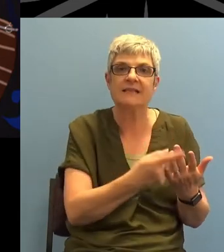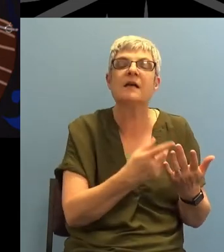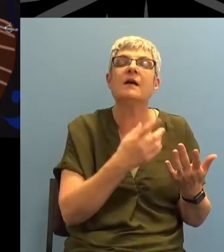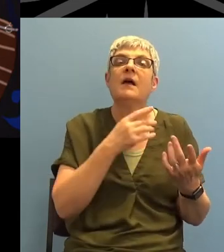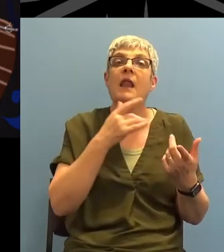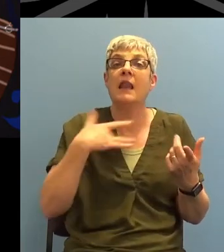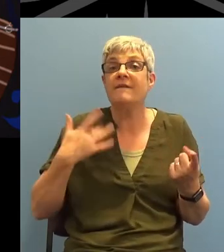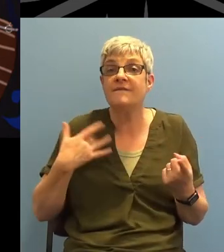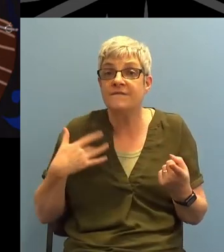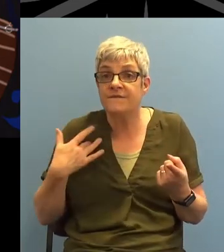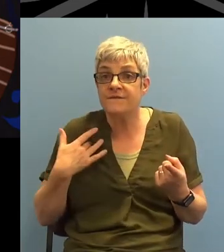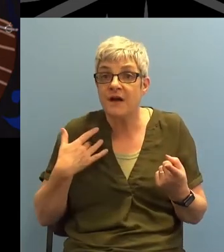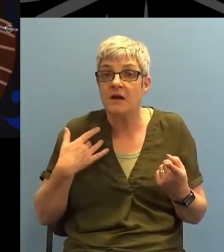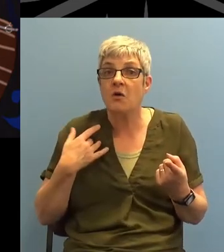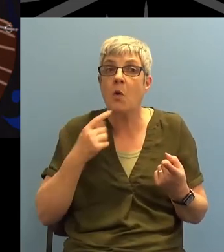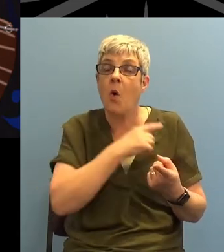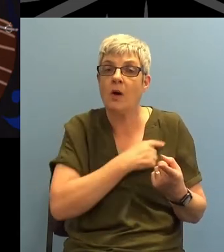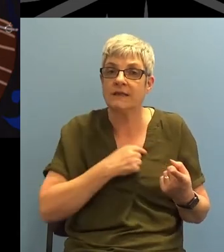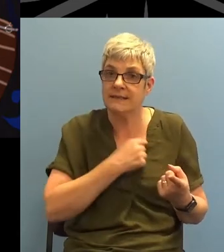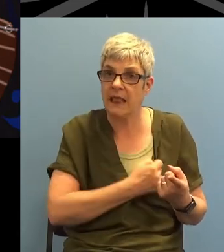live honestly.